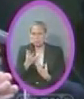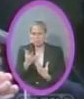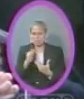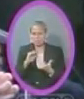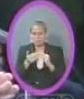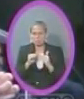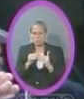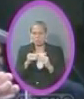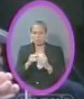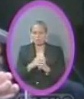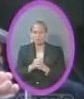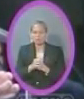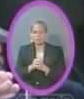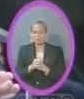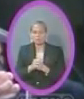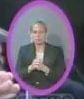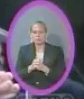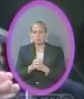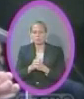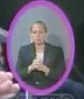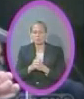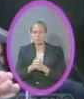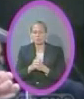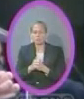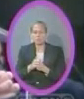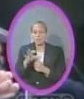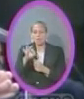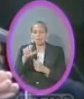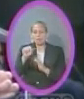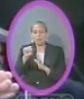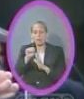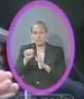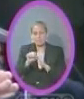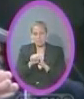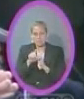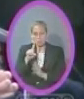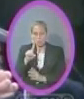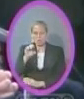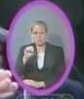community through our public speakers. According to Florida Statute